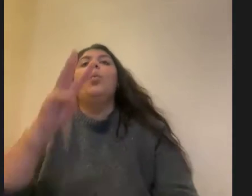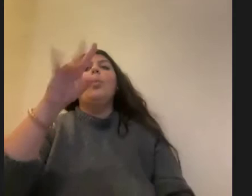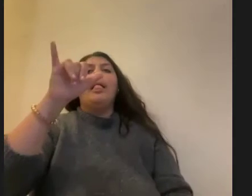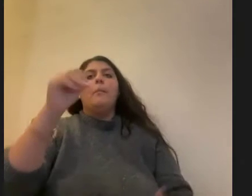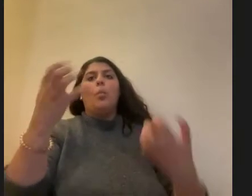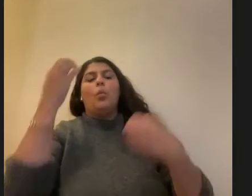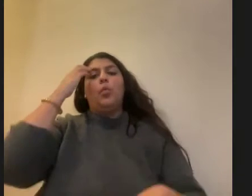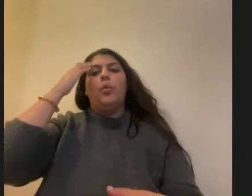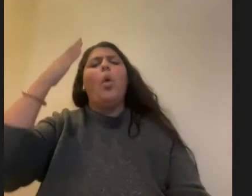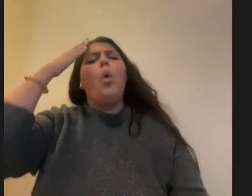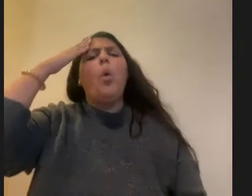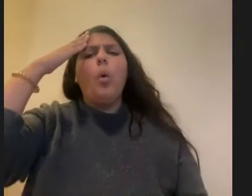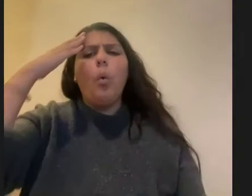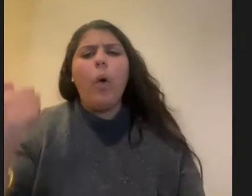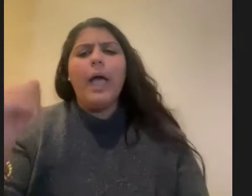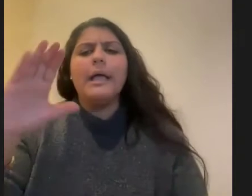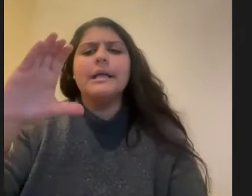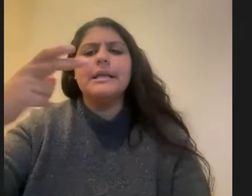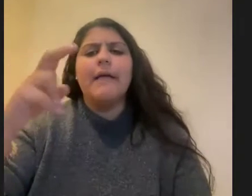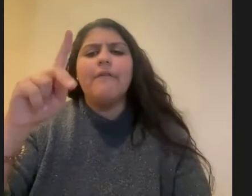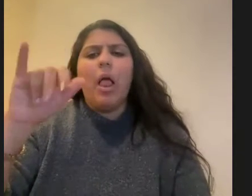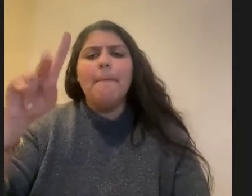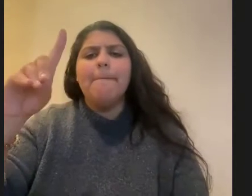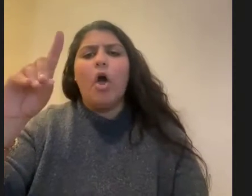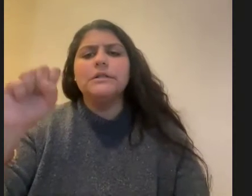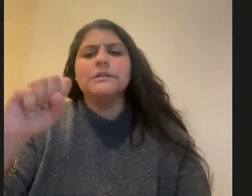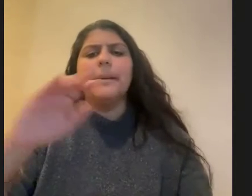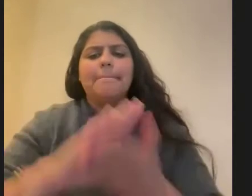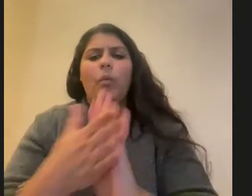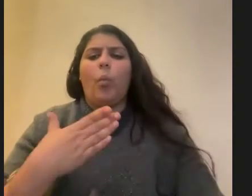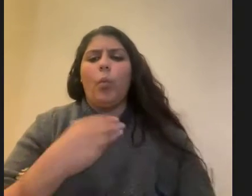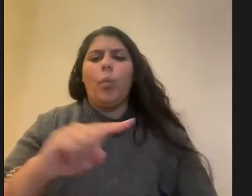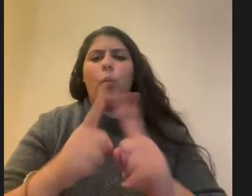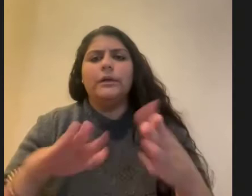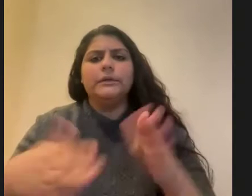why do cephalopods turn white when they die?